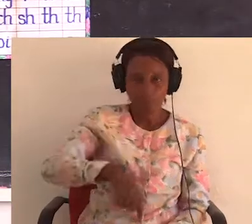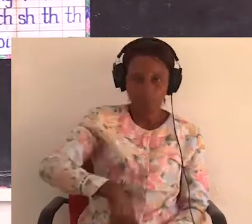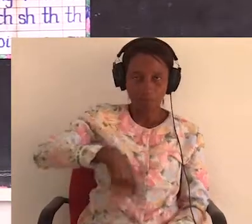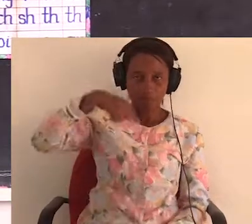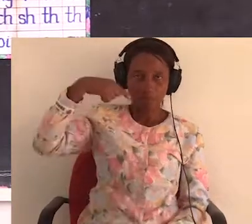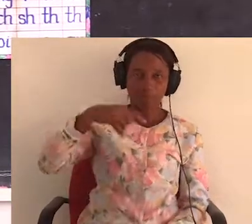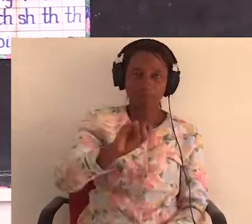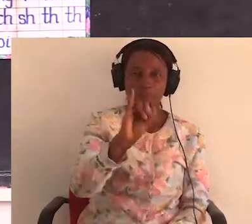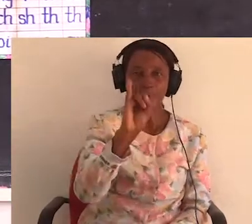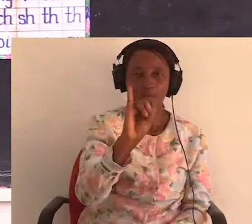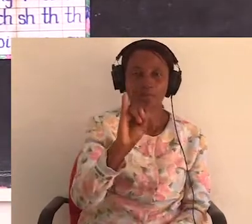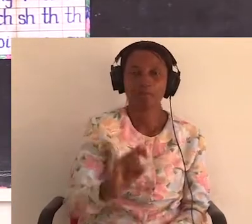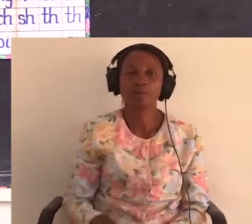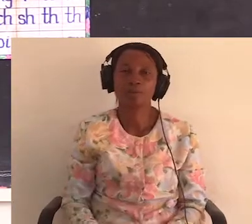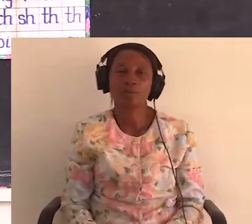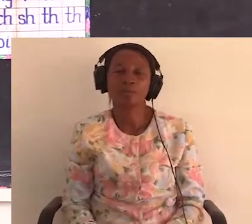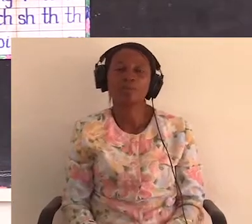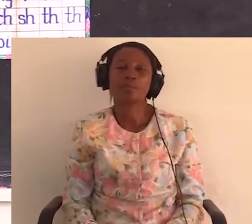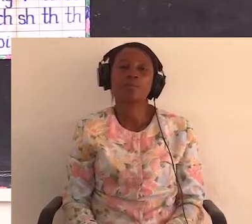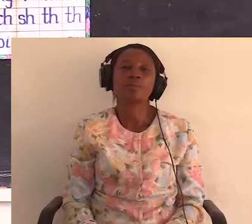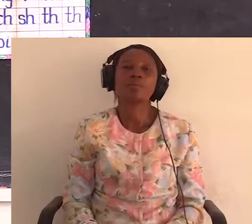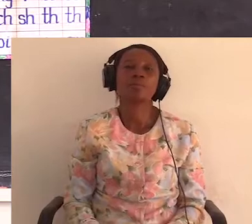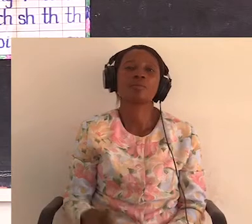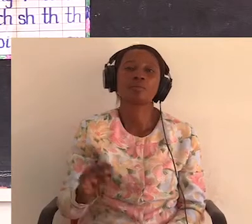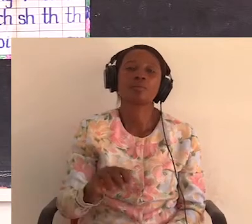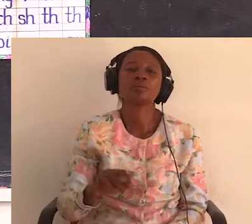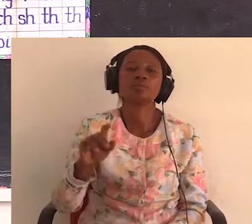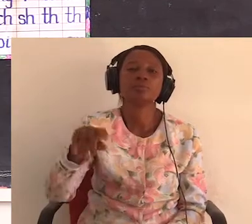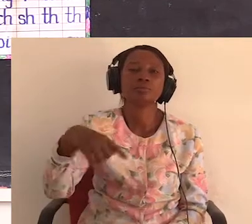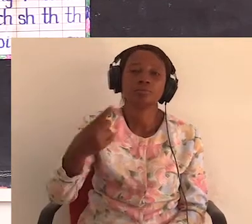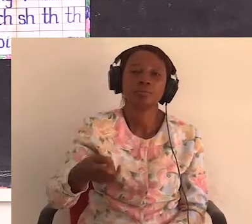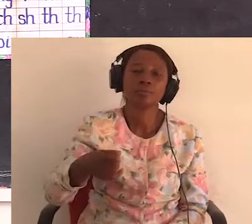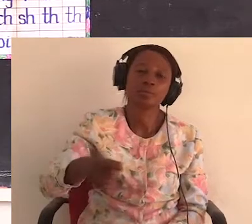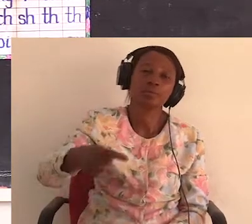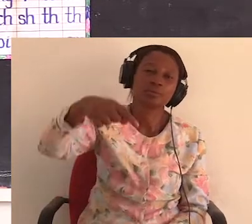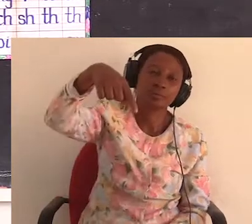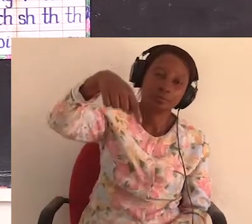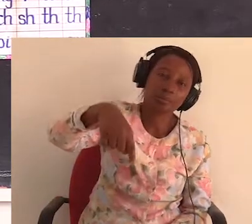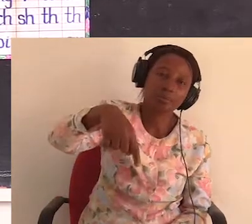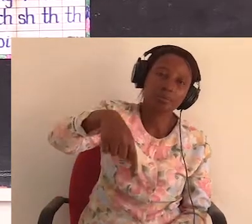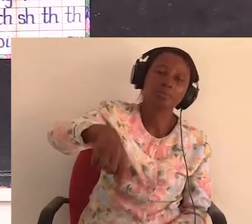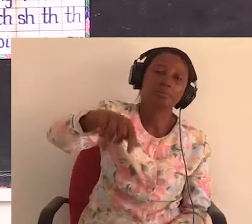sound. And then the other one we have P. Pan.